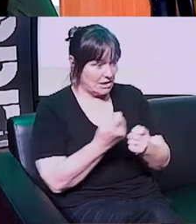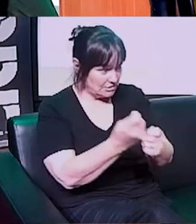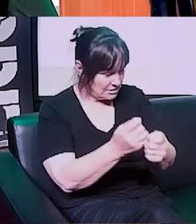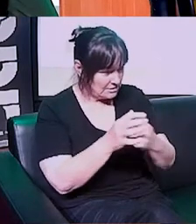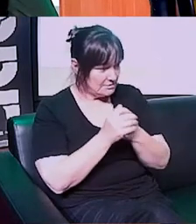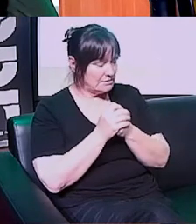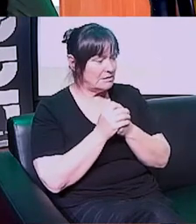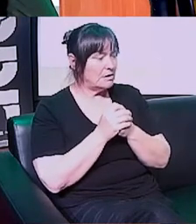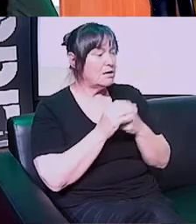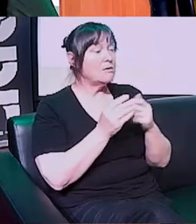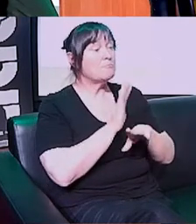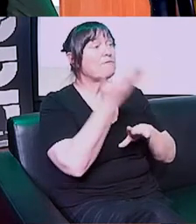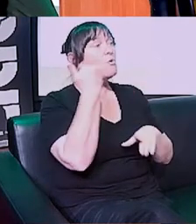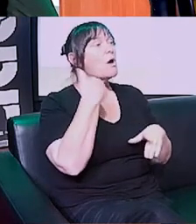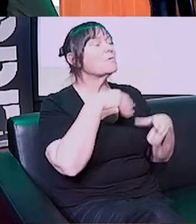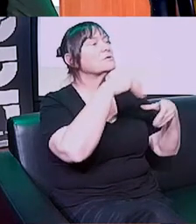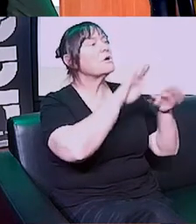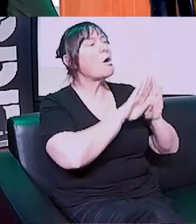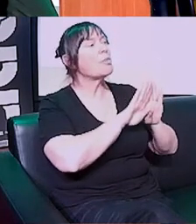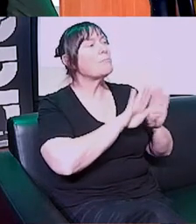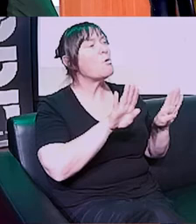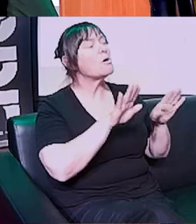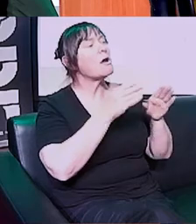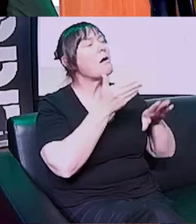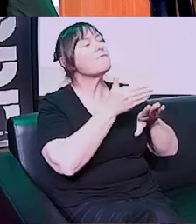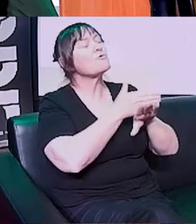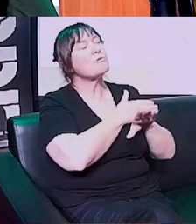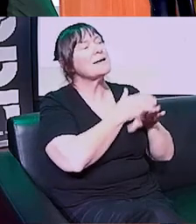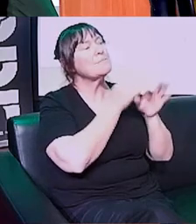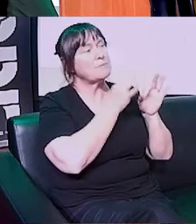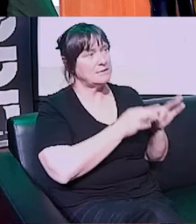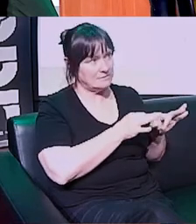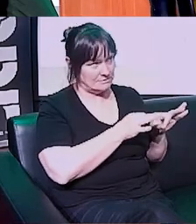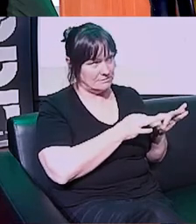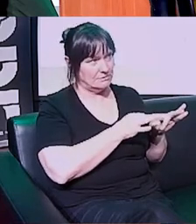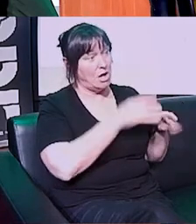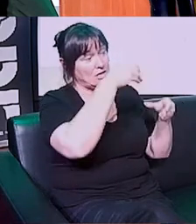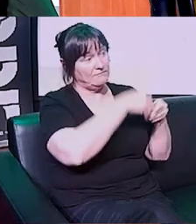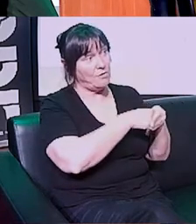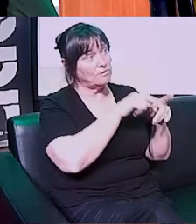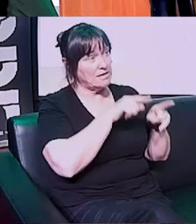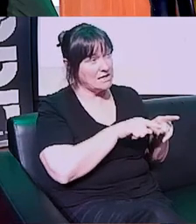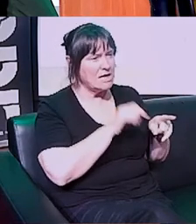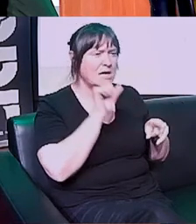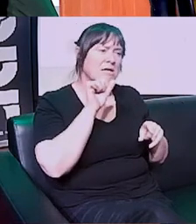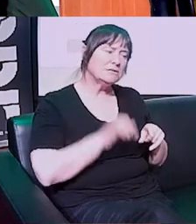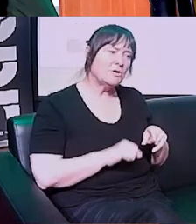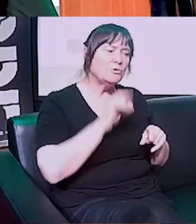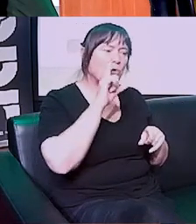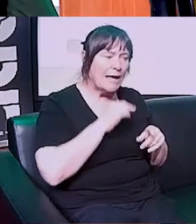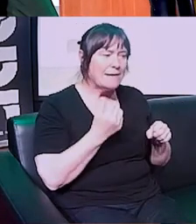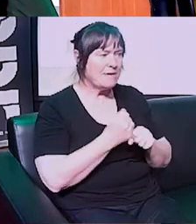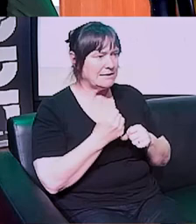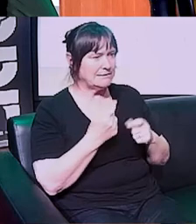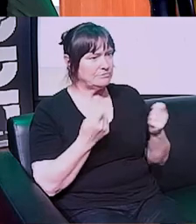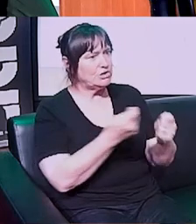another incarnation, I was on the board of Greenpeace. And that was also true of Parliament as well. So I think there is space to make progressive gains. Like